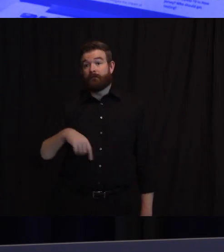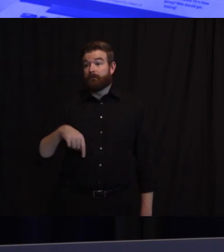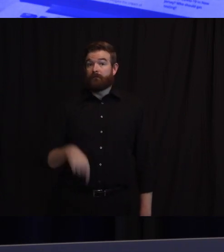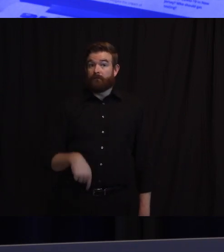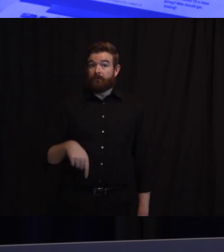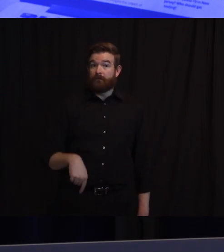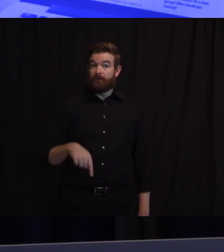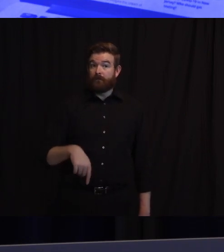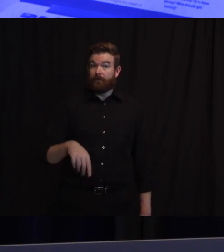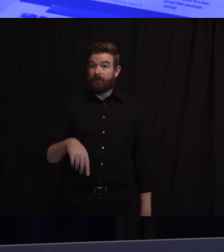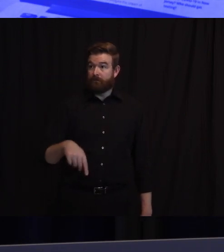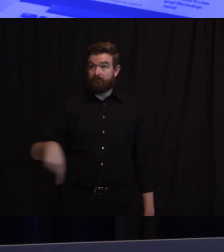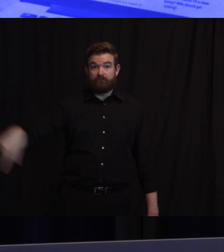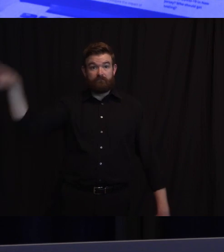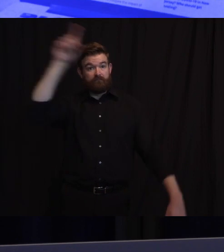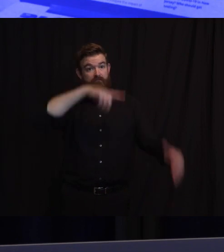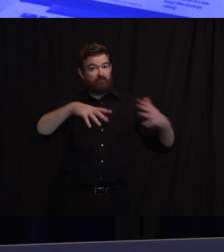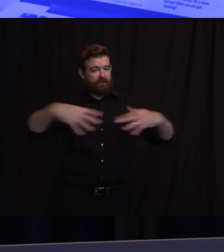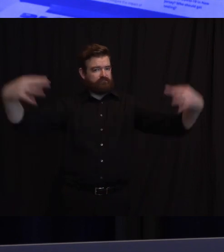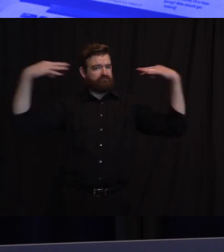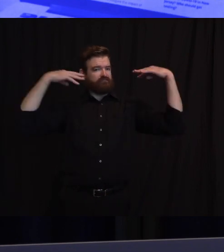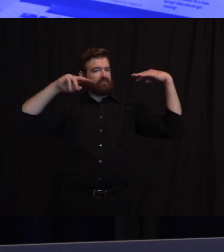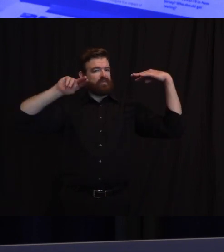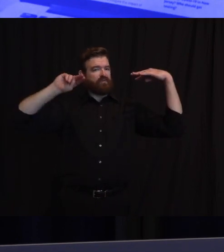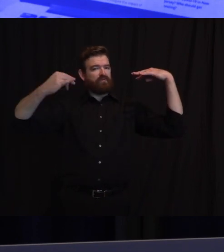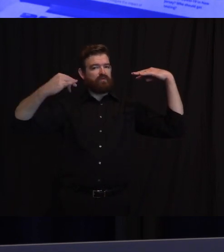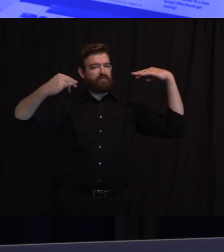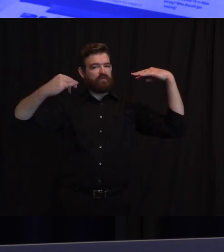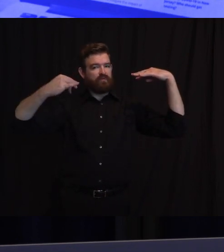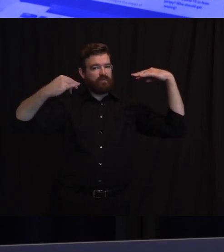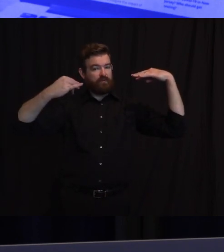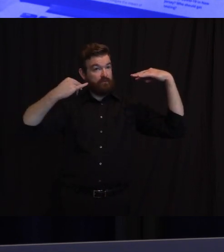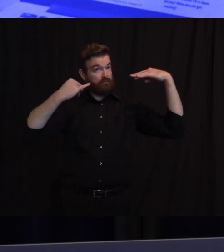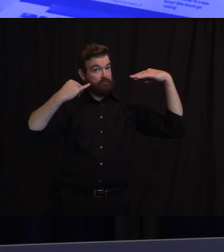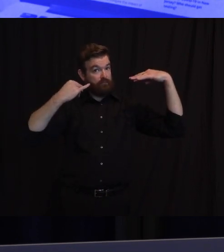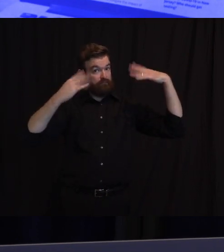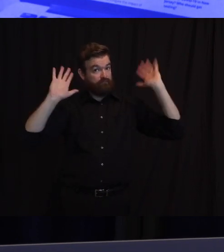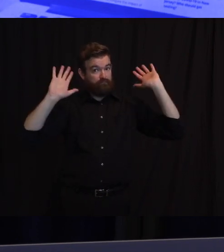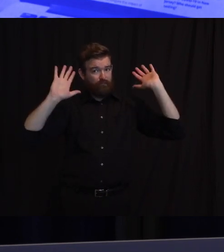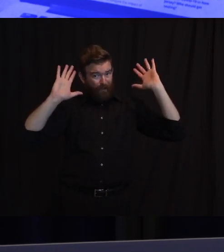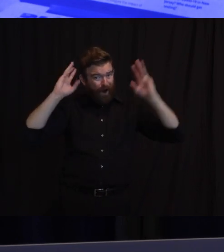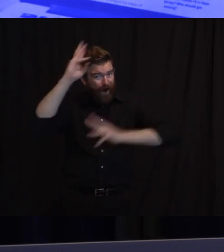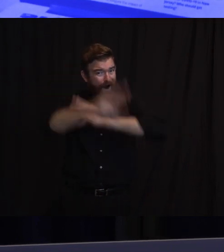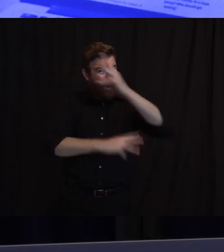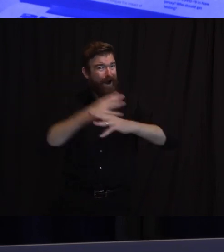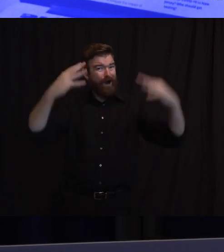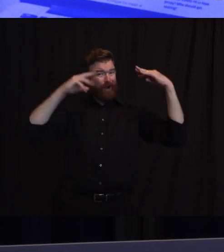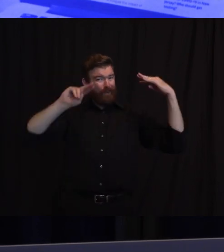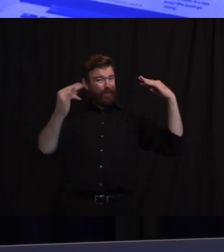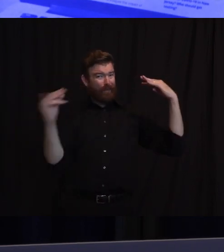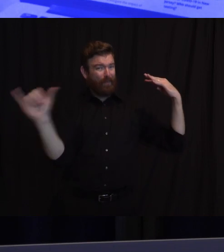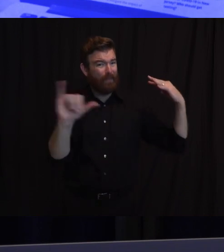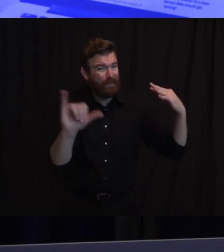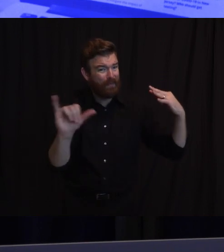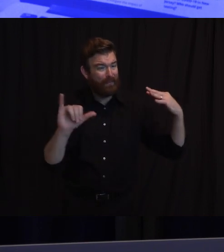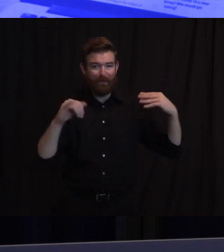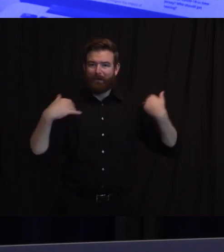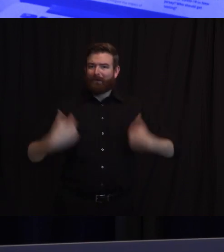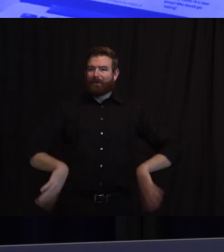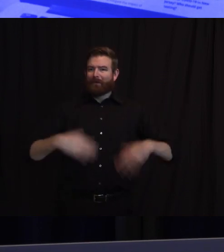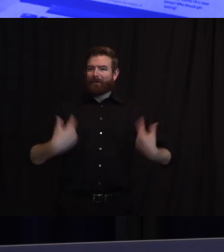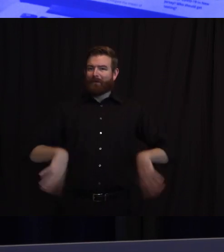to say, how is New Jersey doing it? And that's a special place to be, and it's because of that collective team